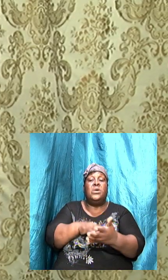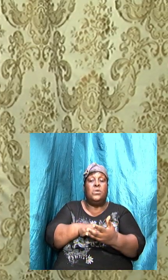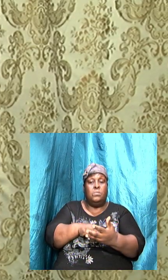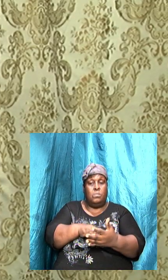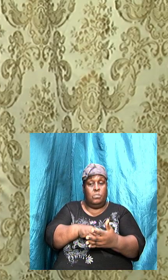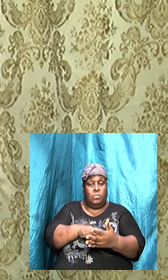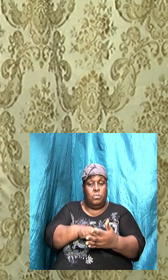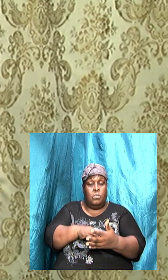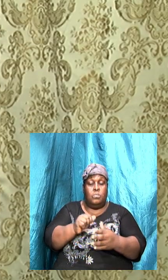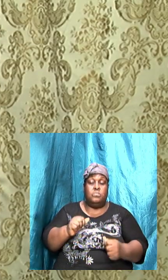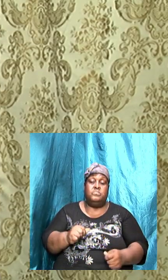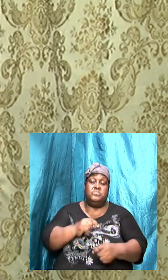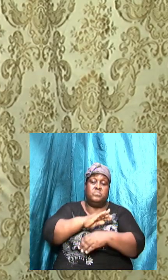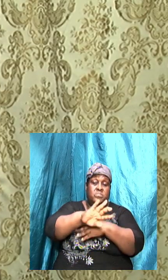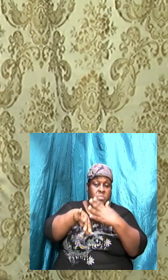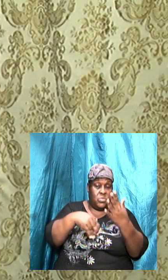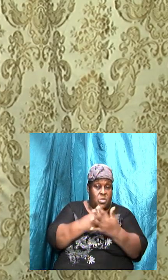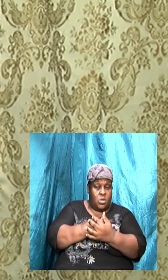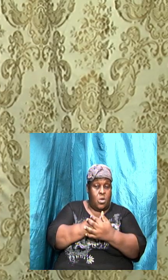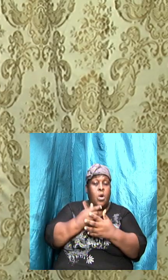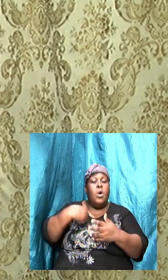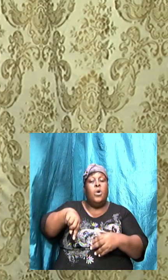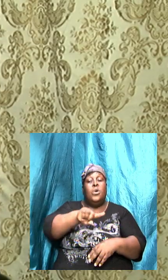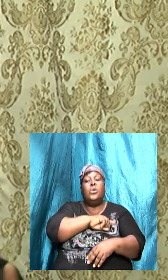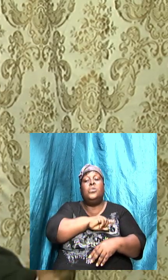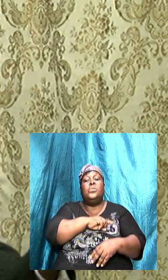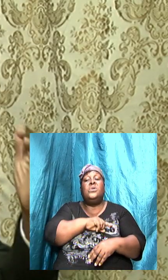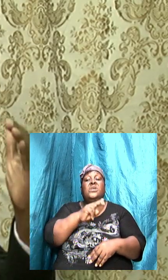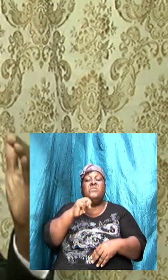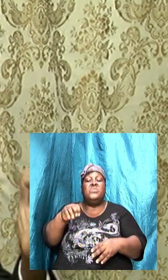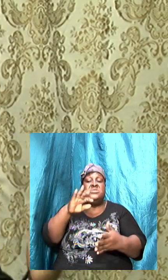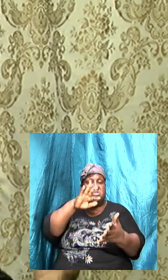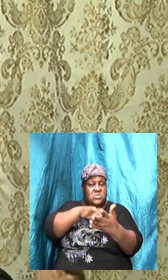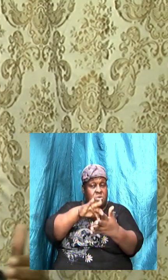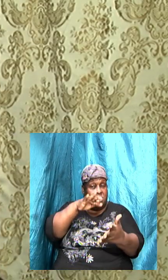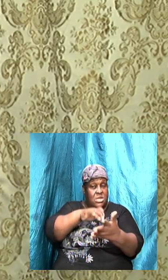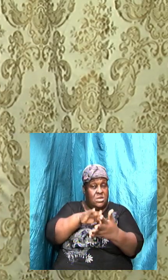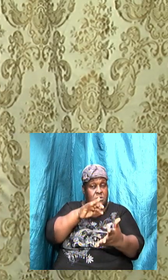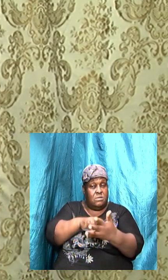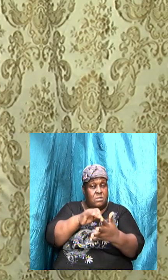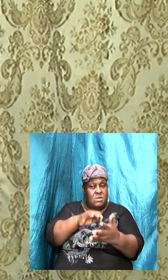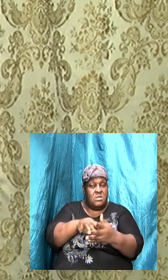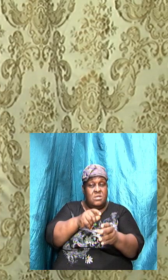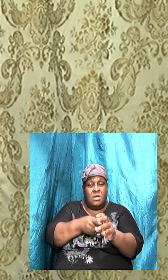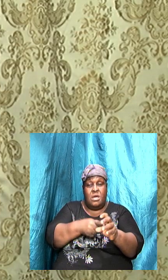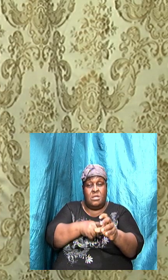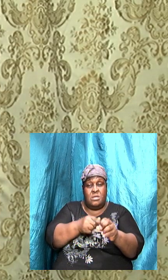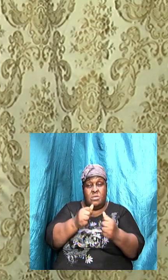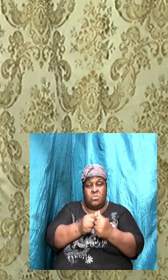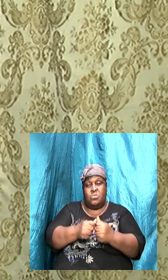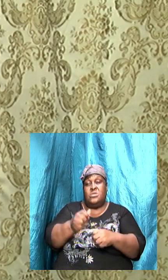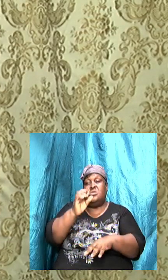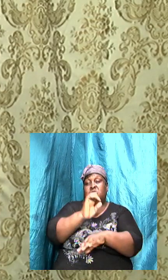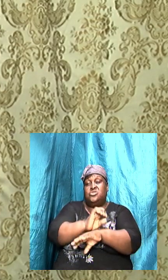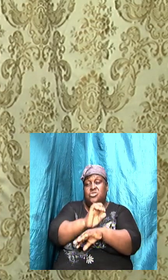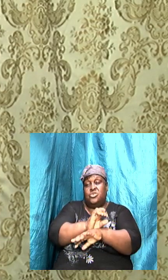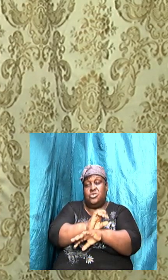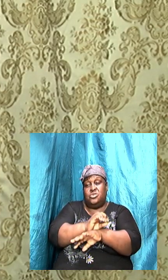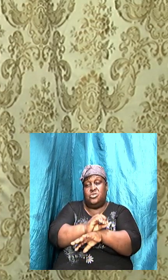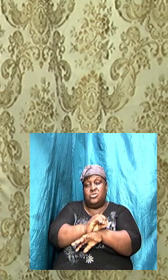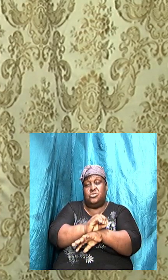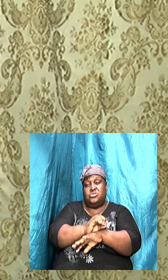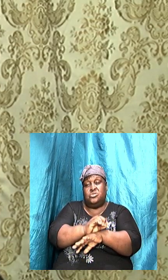at that time. So all that we have been looking at since we started with the church at Ephesus have been